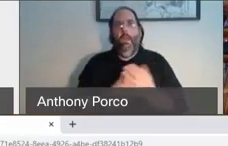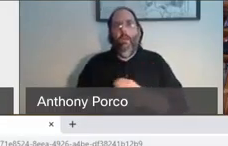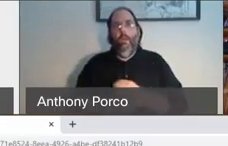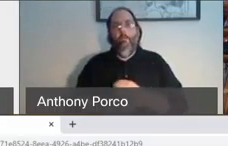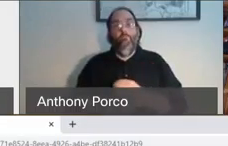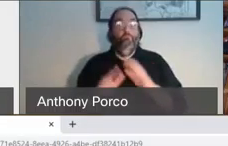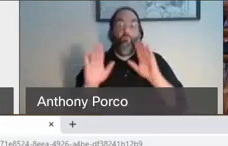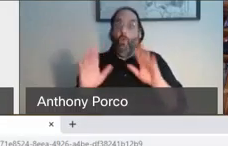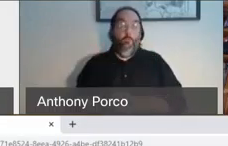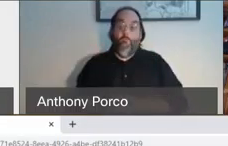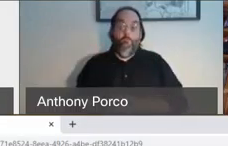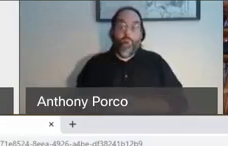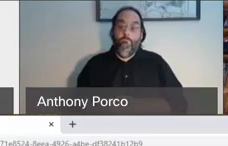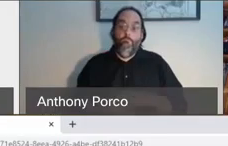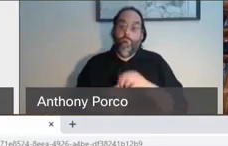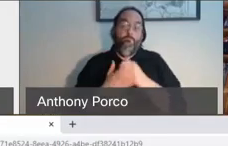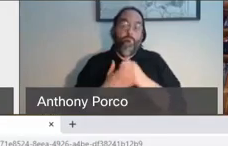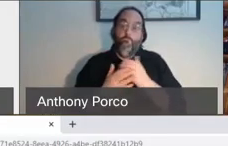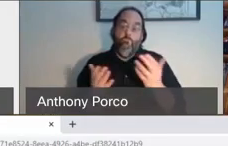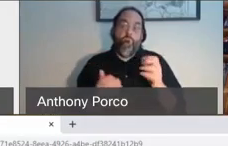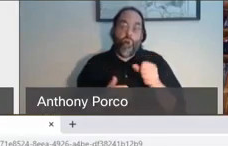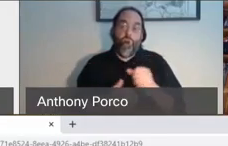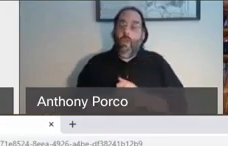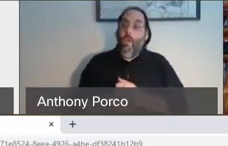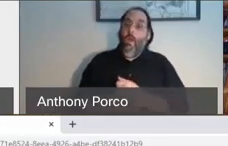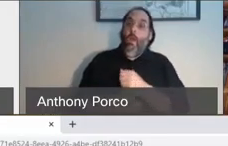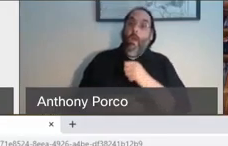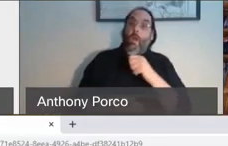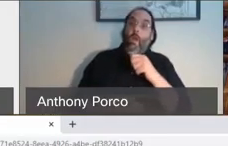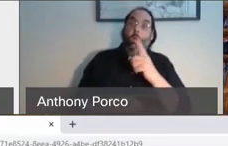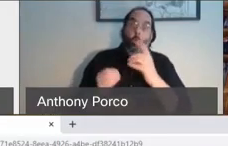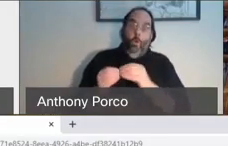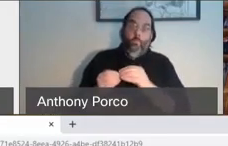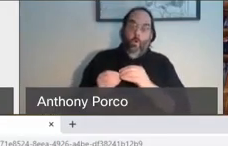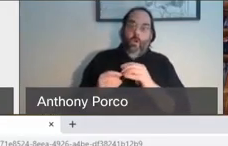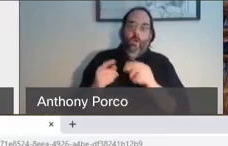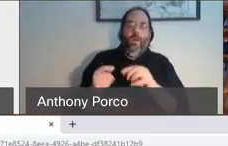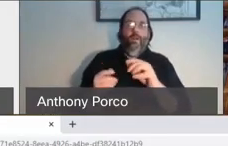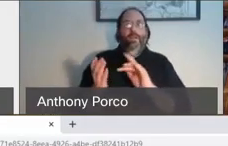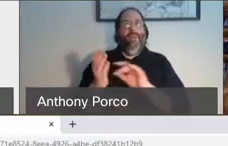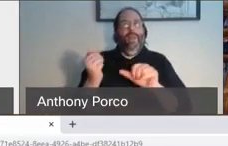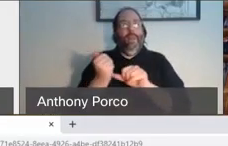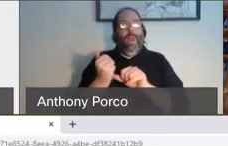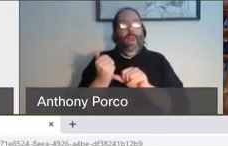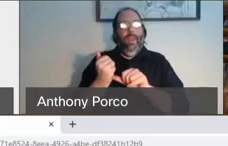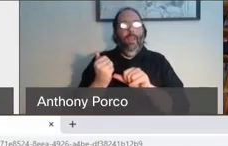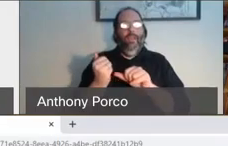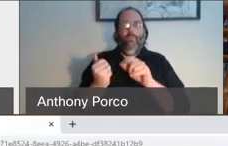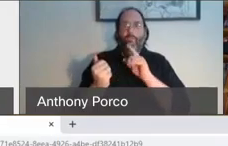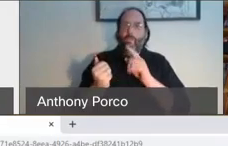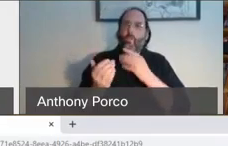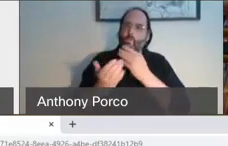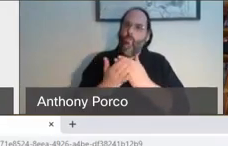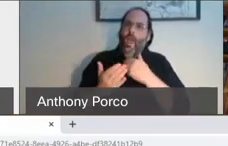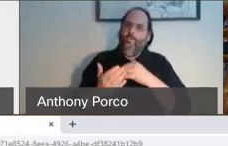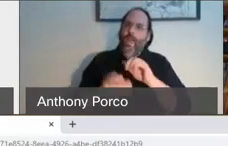Great. This is very, very helpful. Yeah. And just one more, just seeing this, learning about Medicaid, just taking this time to really plug those trainings that come out